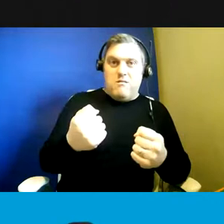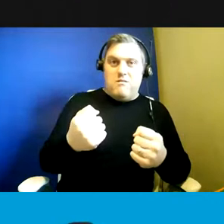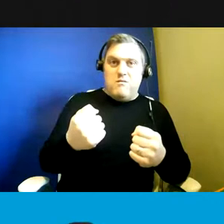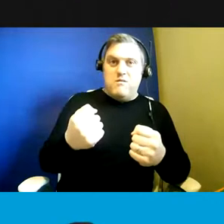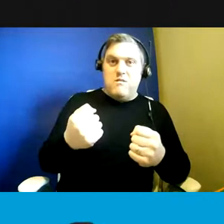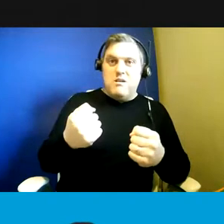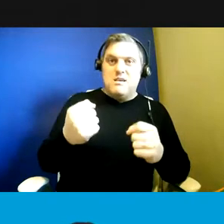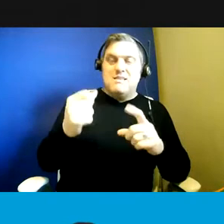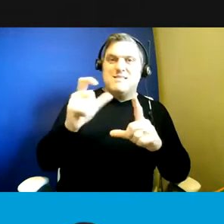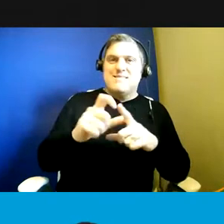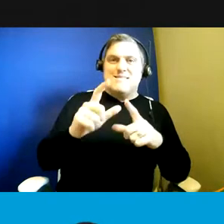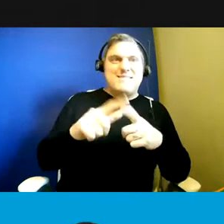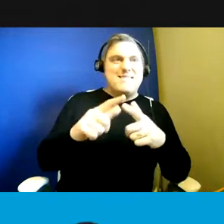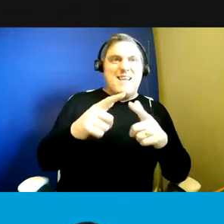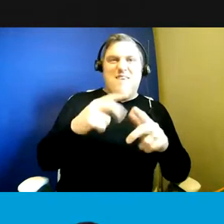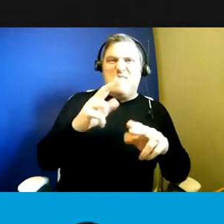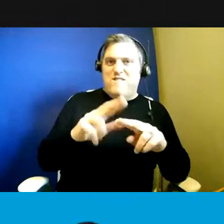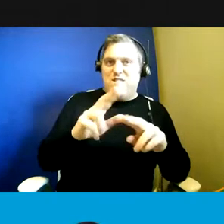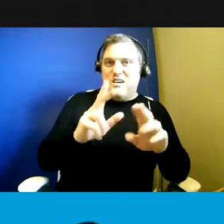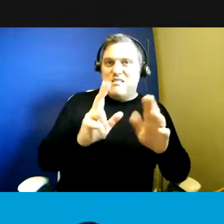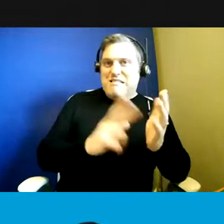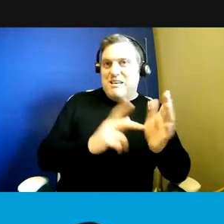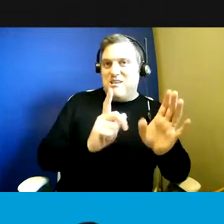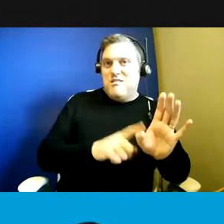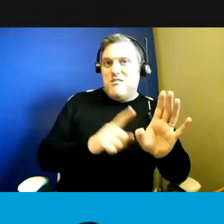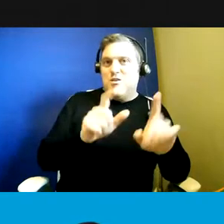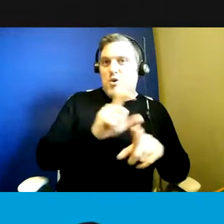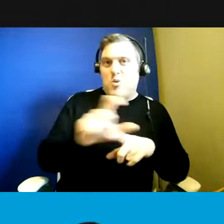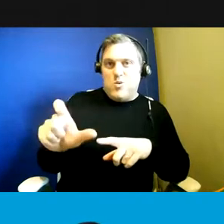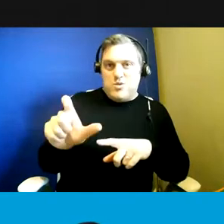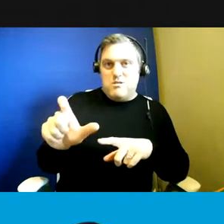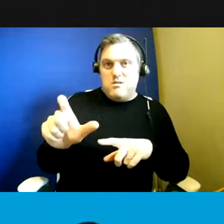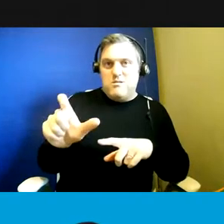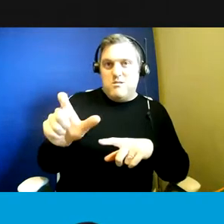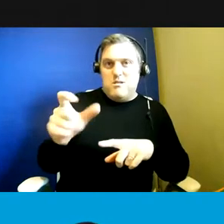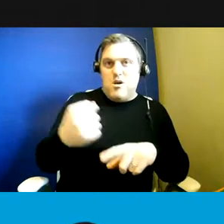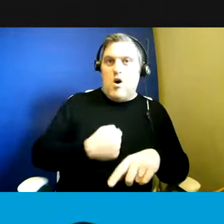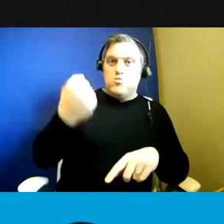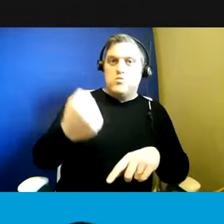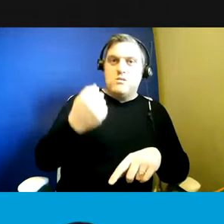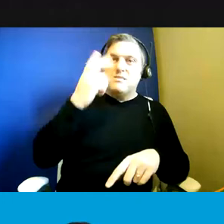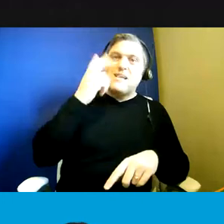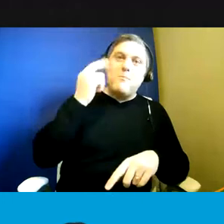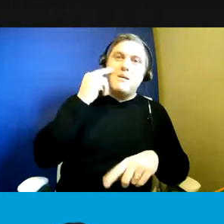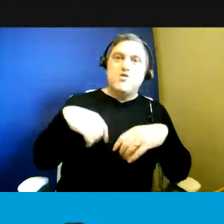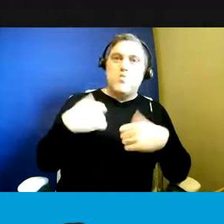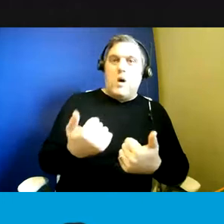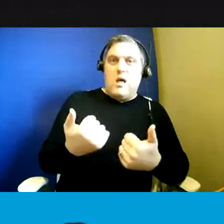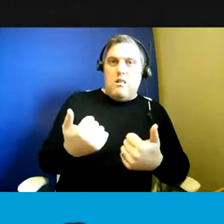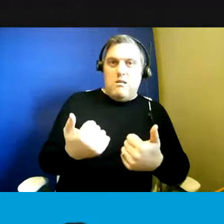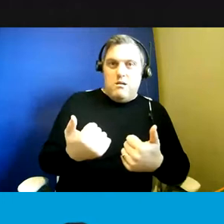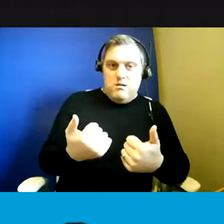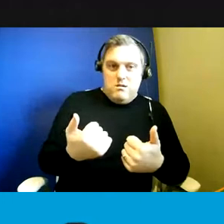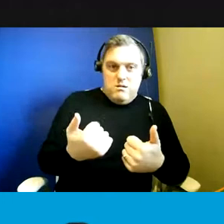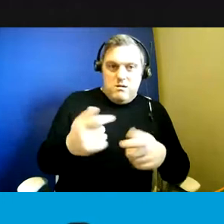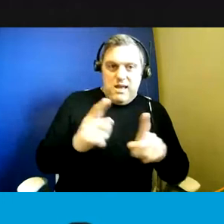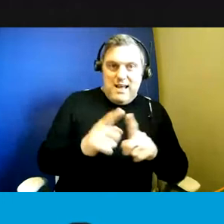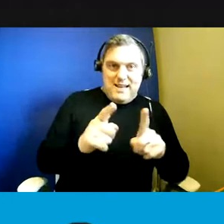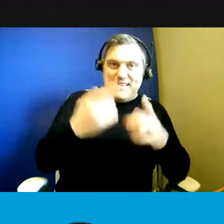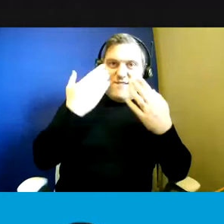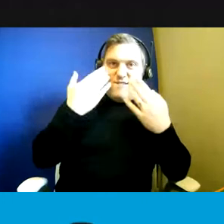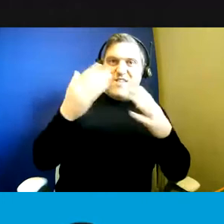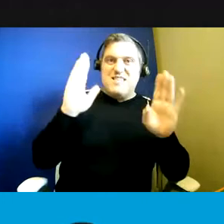course. And that course helps people to manage their own diabetes well. And there's even a Facebook group